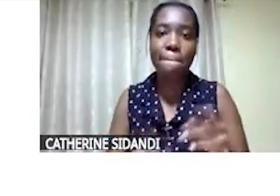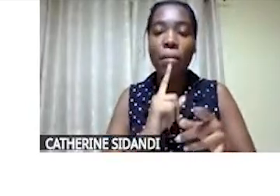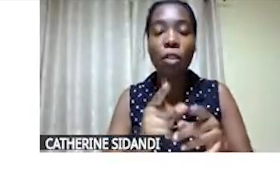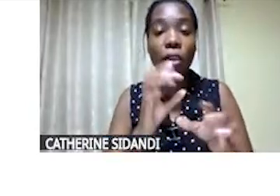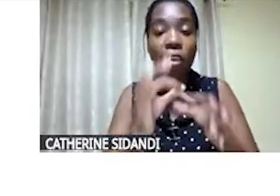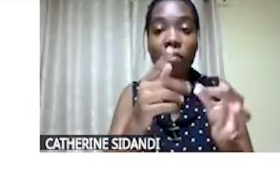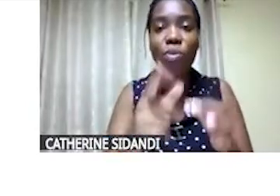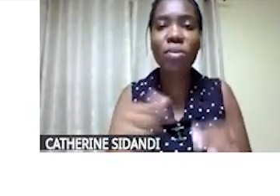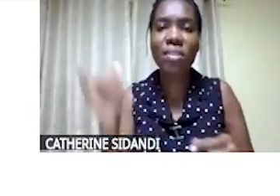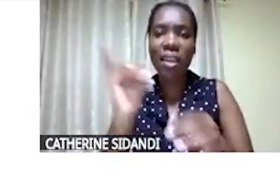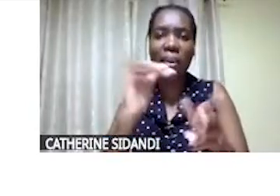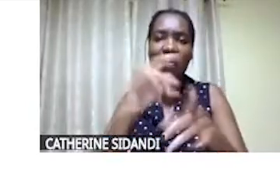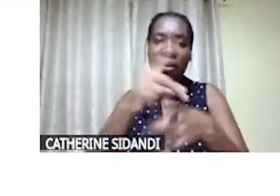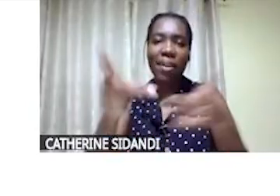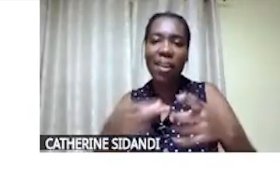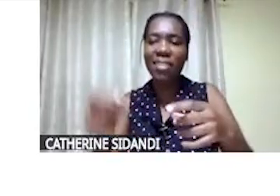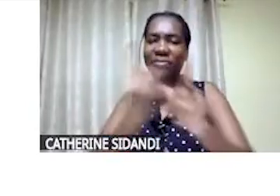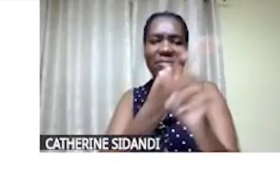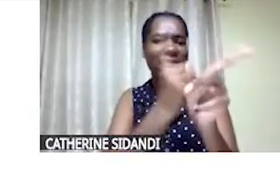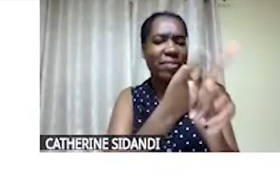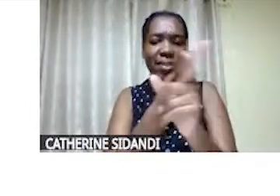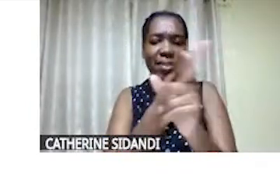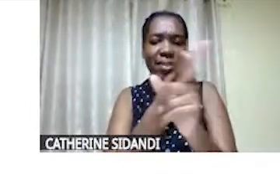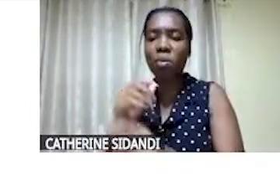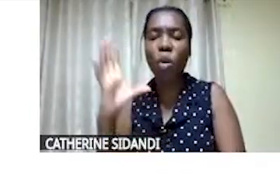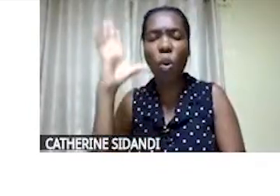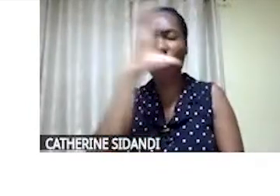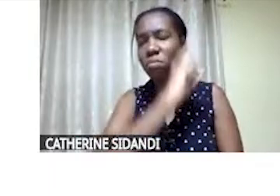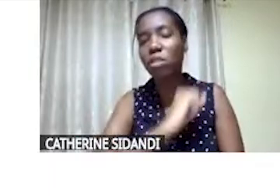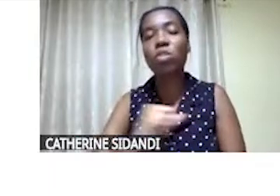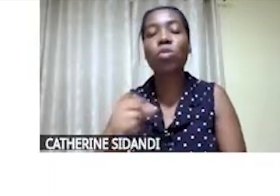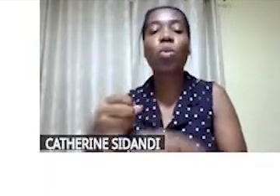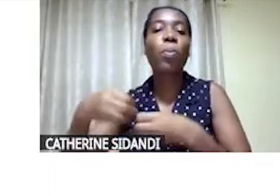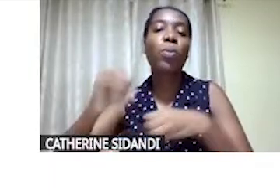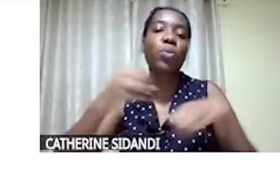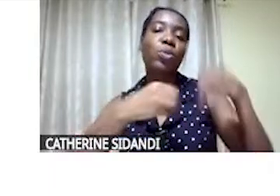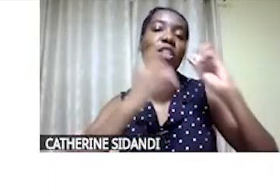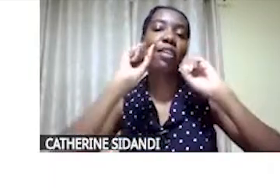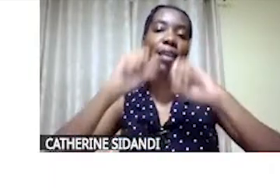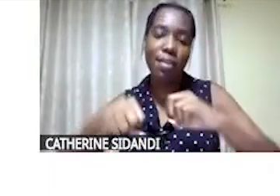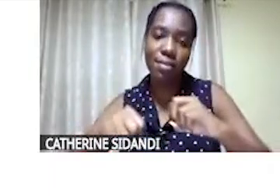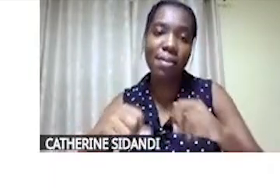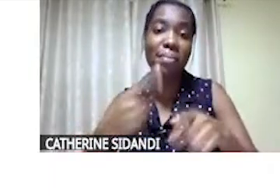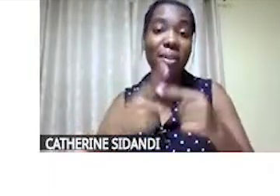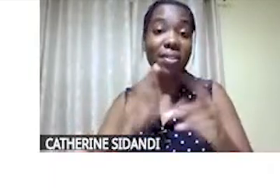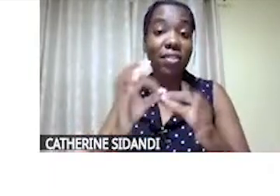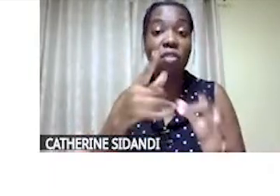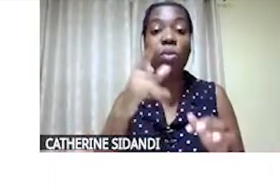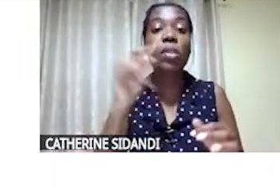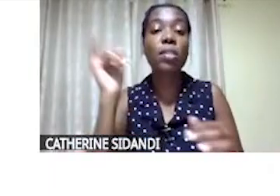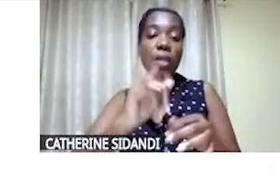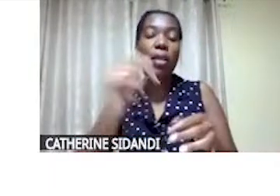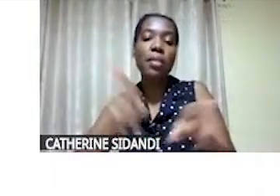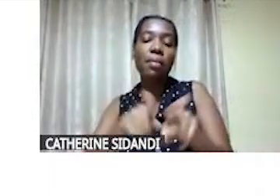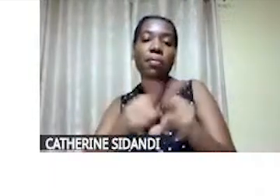opportunities or not growing as far as you think the business would grow. So immediately at the very beginning, at the